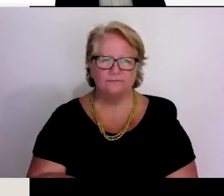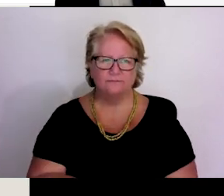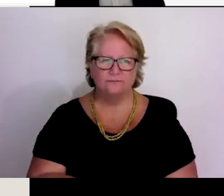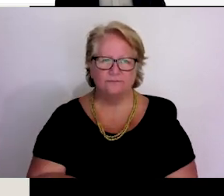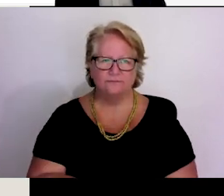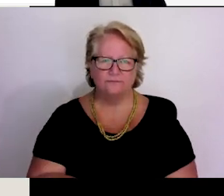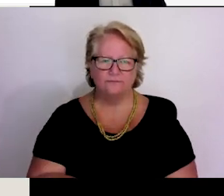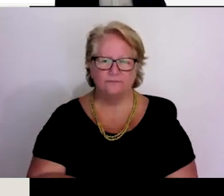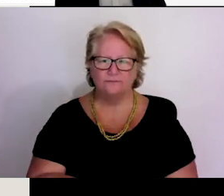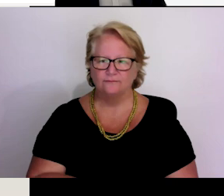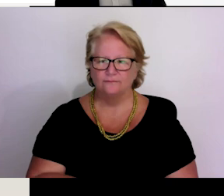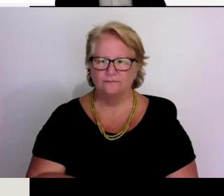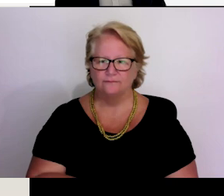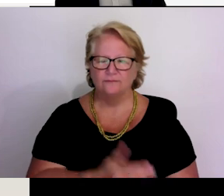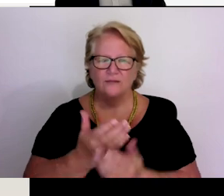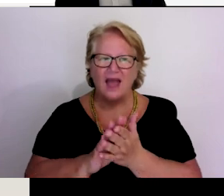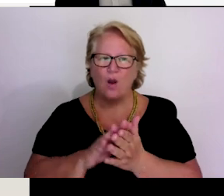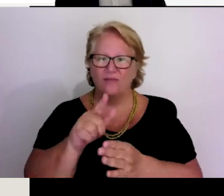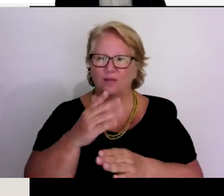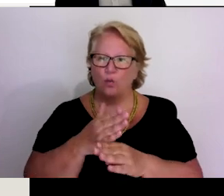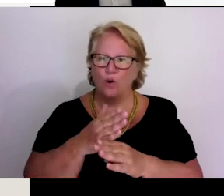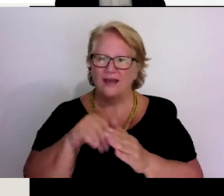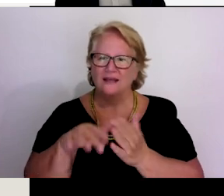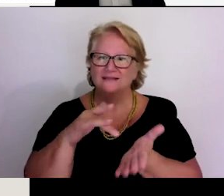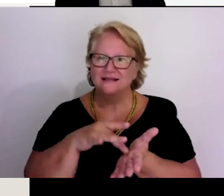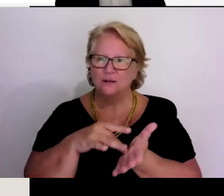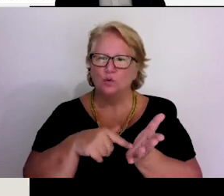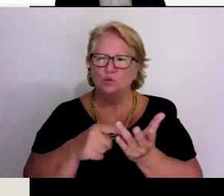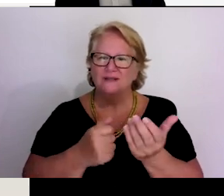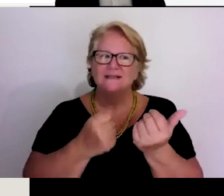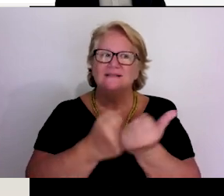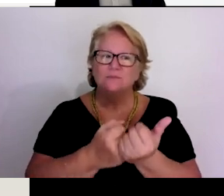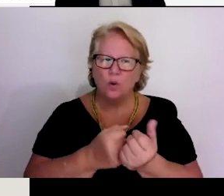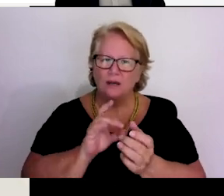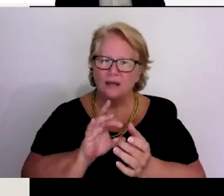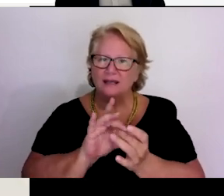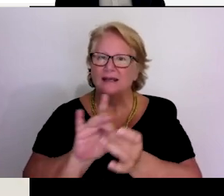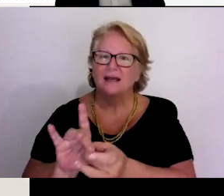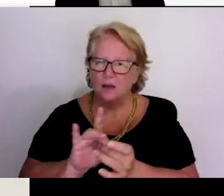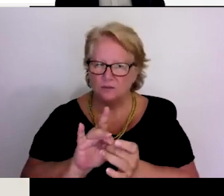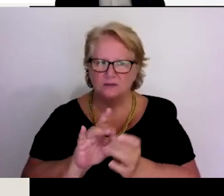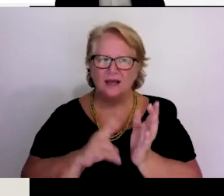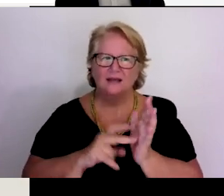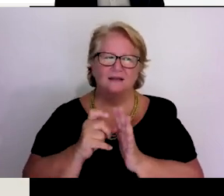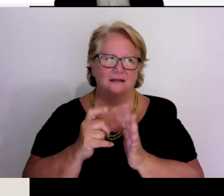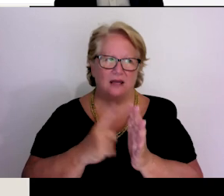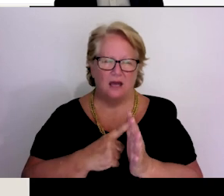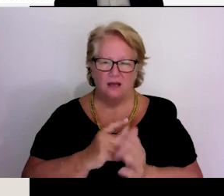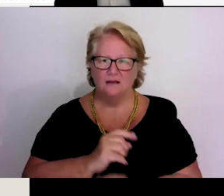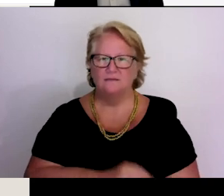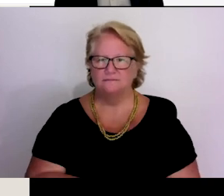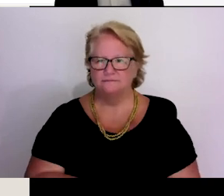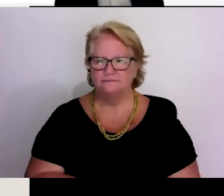at the work of the centre to support the engagement with the National Disability Data Asset and some